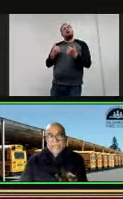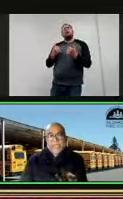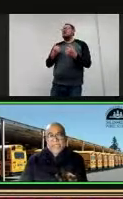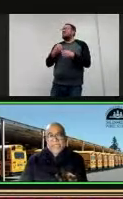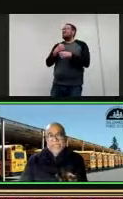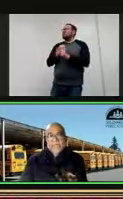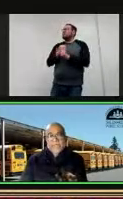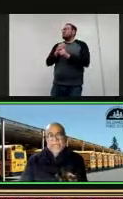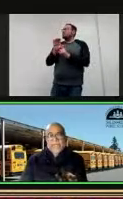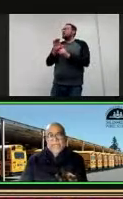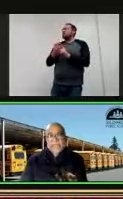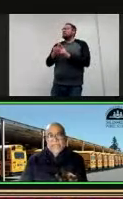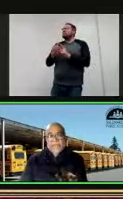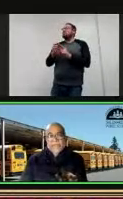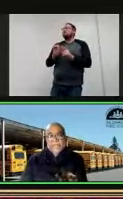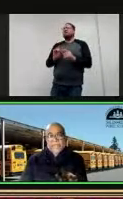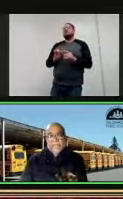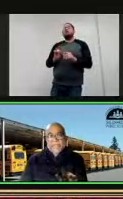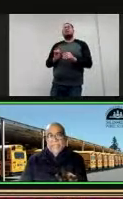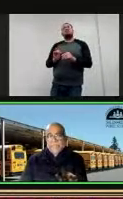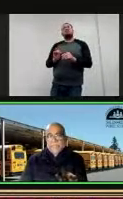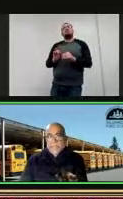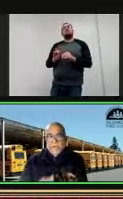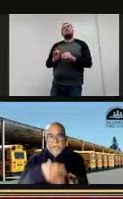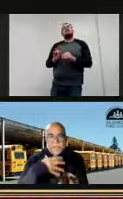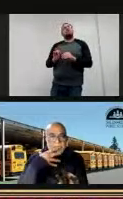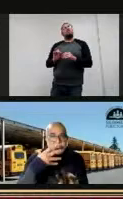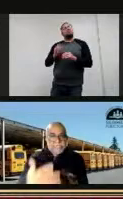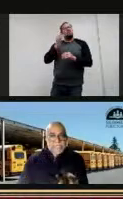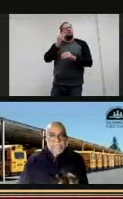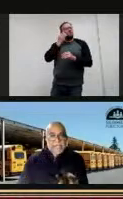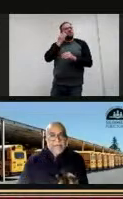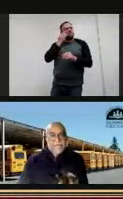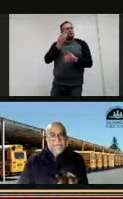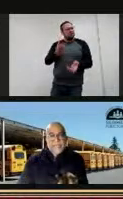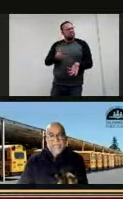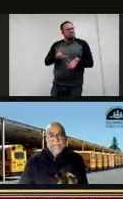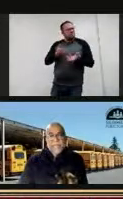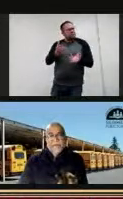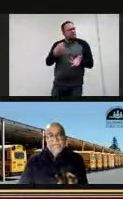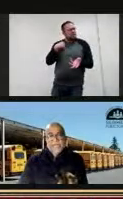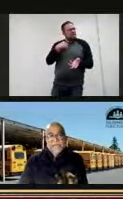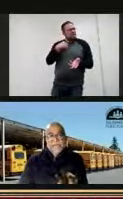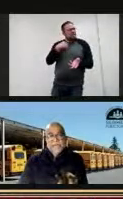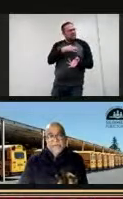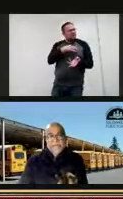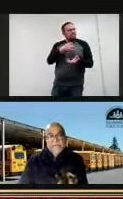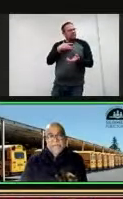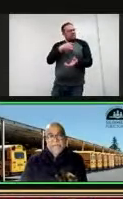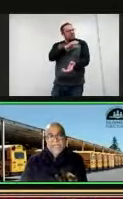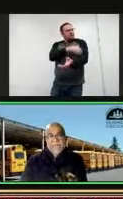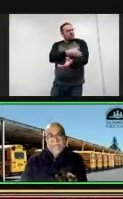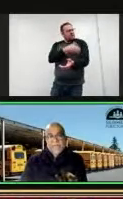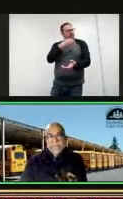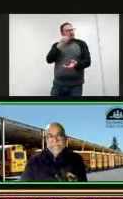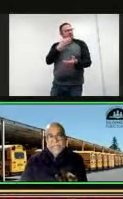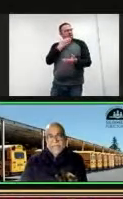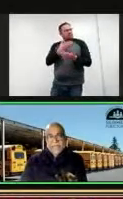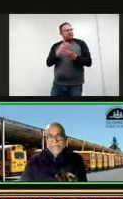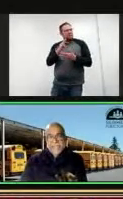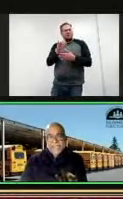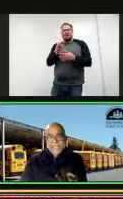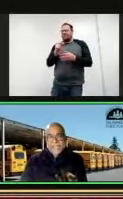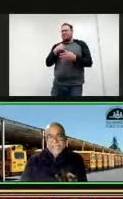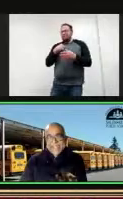creates a culture where, you know, district staff feel empowered and well-being. I'm kind of getting lost